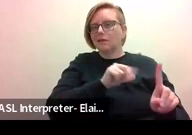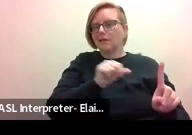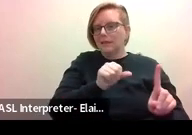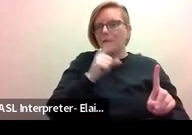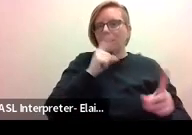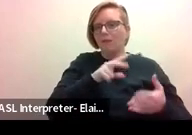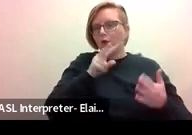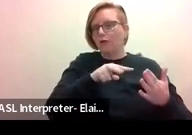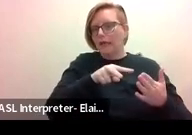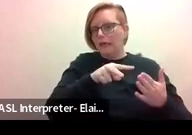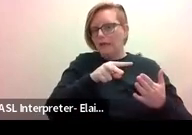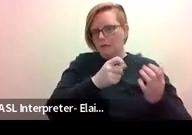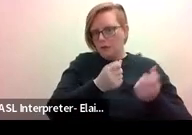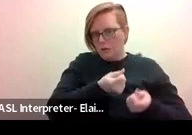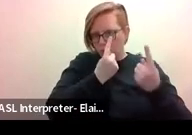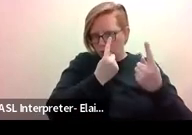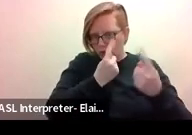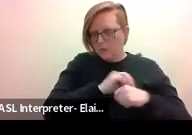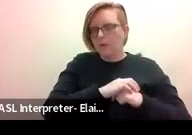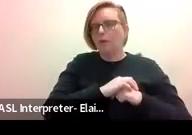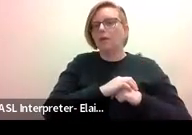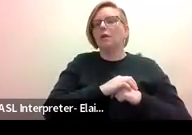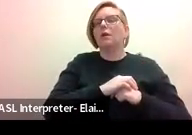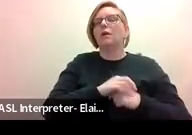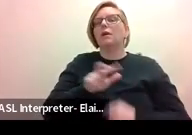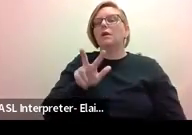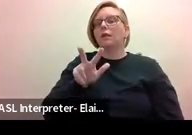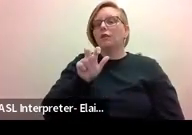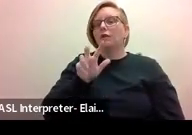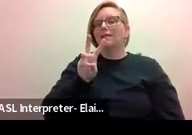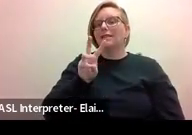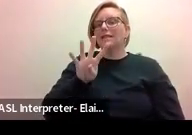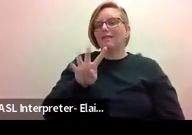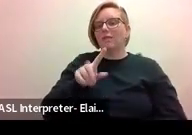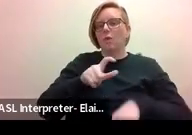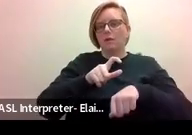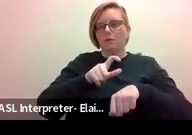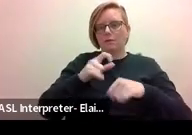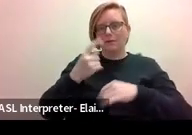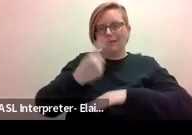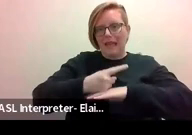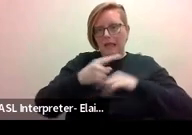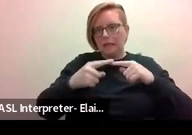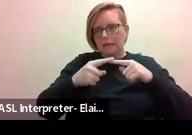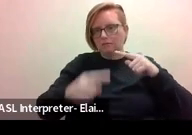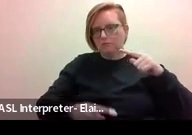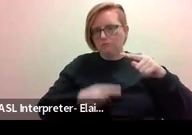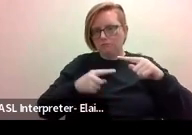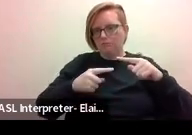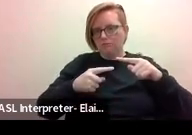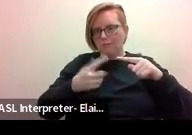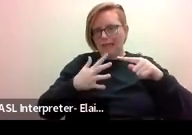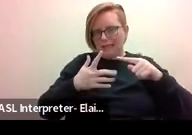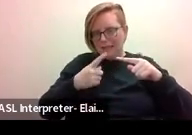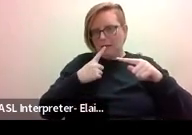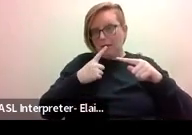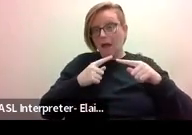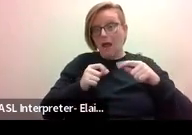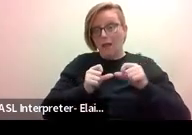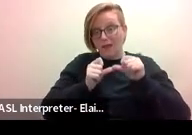IEP duration, it should be that 364-day timeline. So you have to back it off one day.